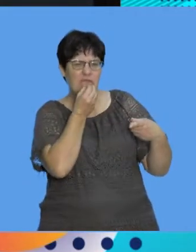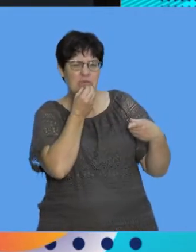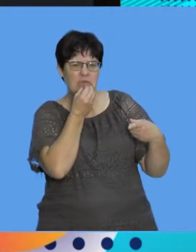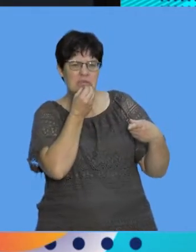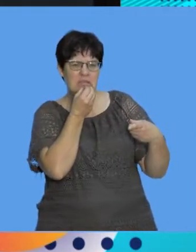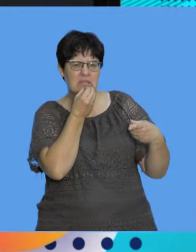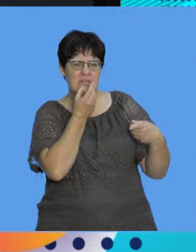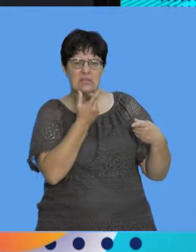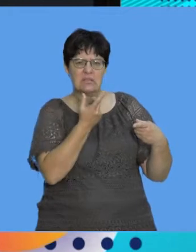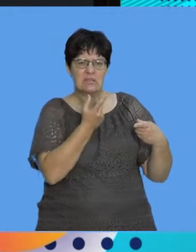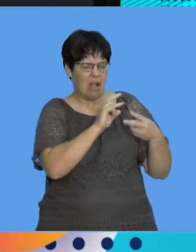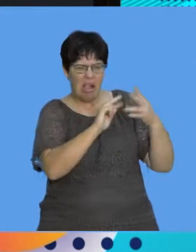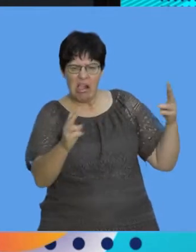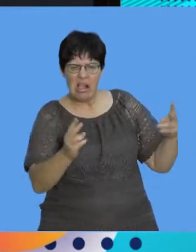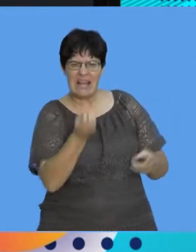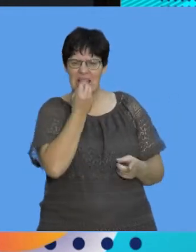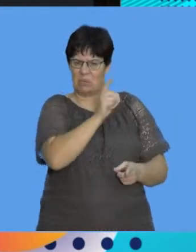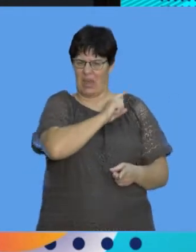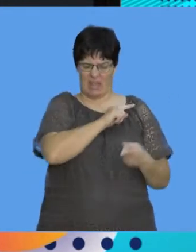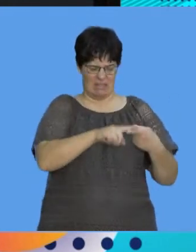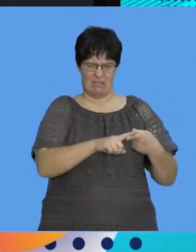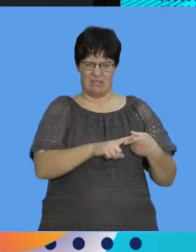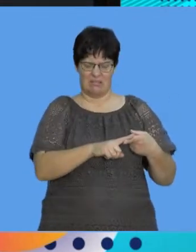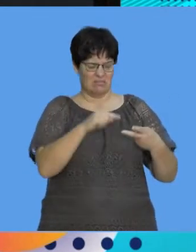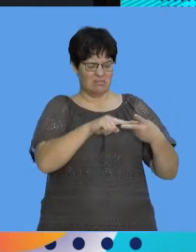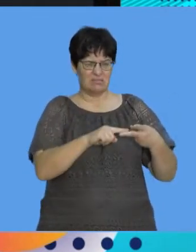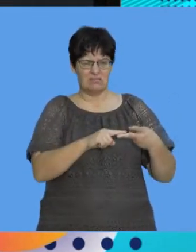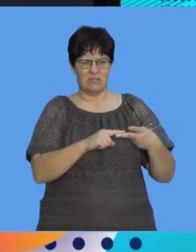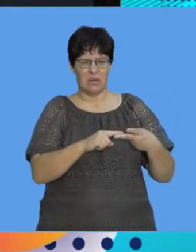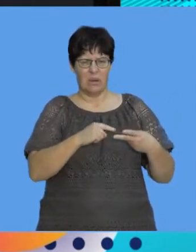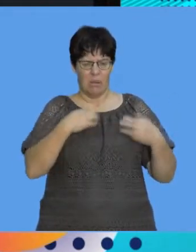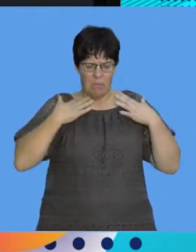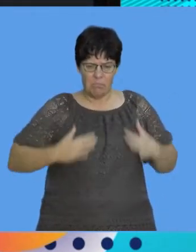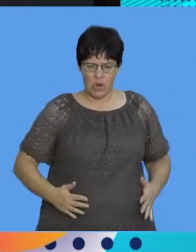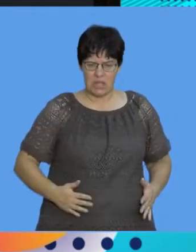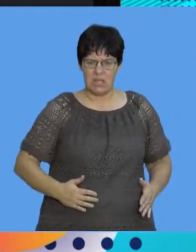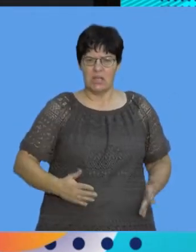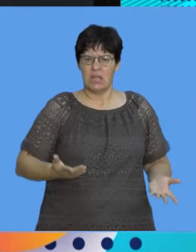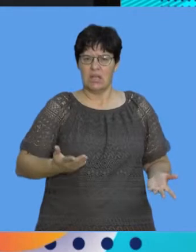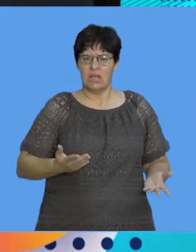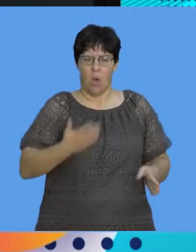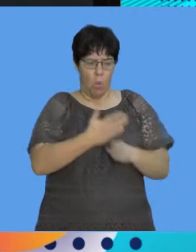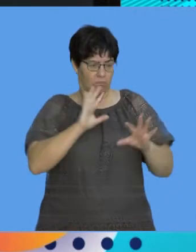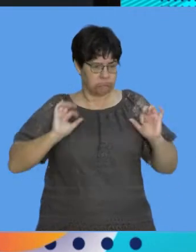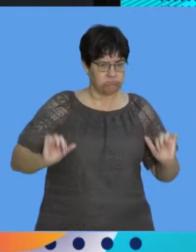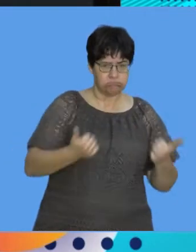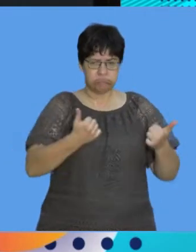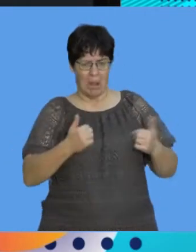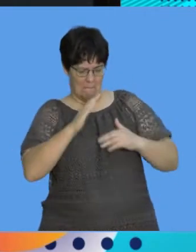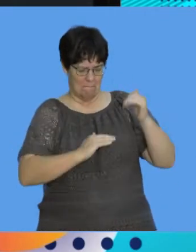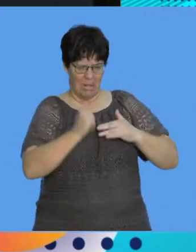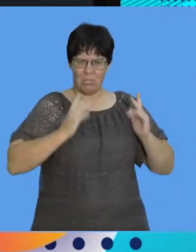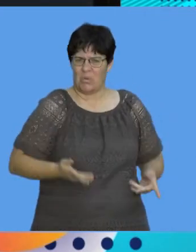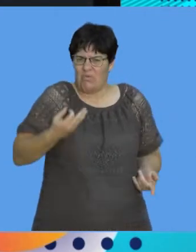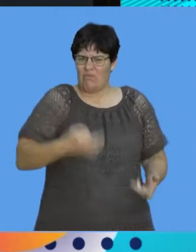Why do I need to build my body, to make my body work very, very well? Now, the concepts that we're